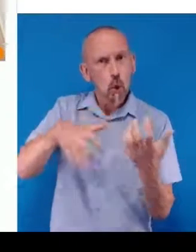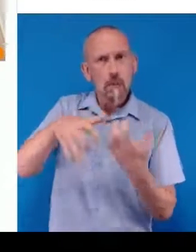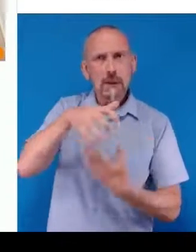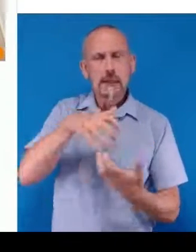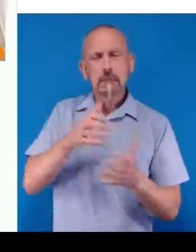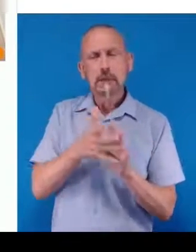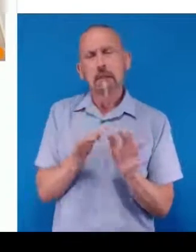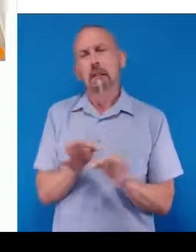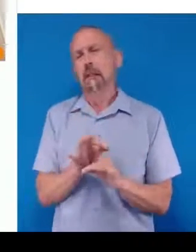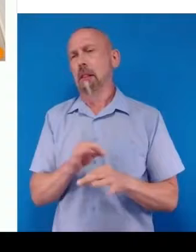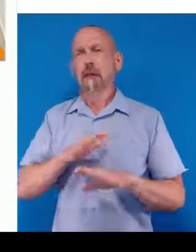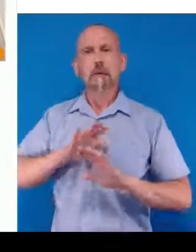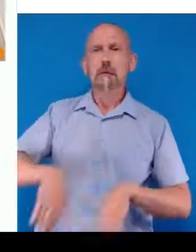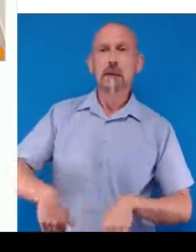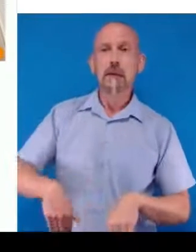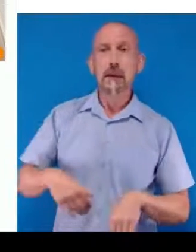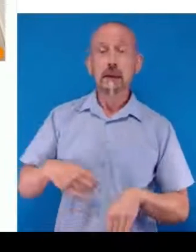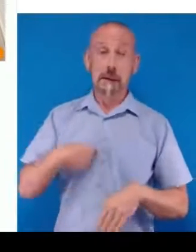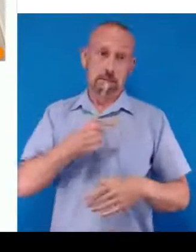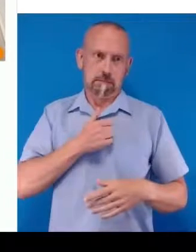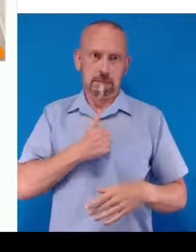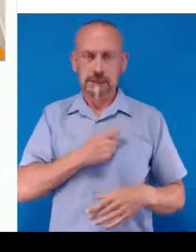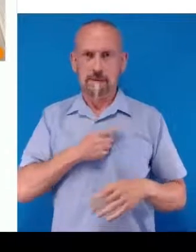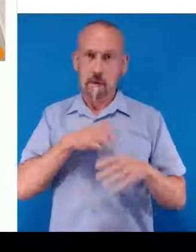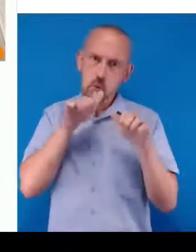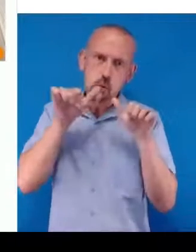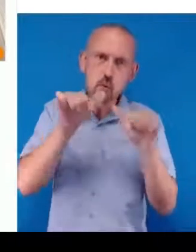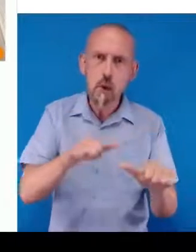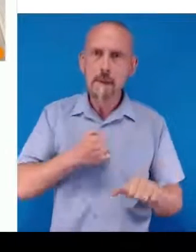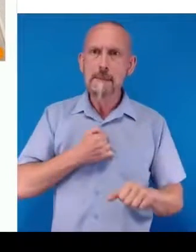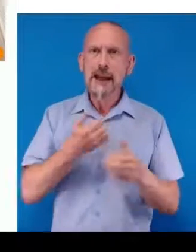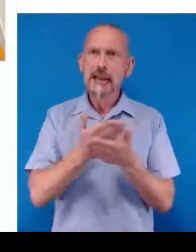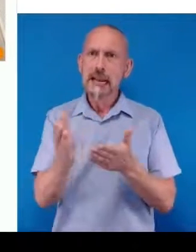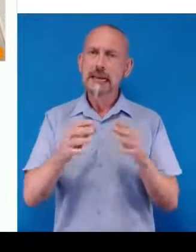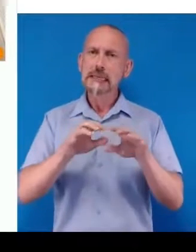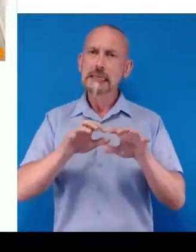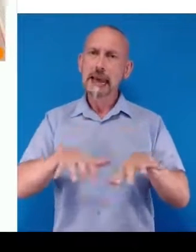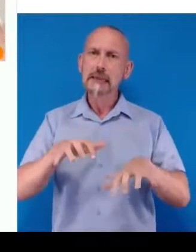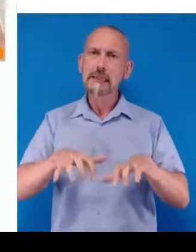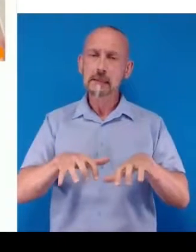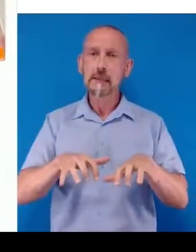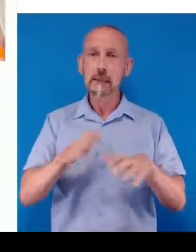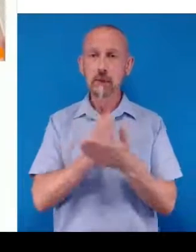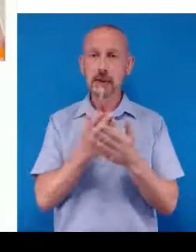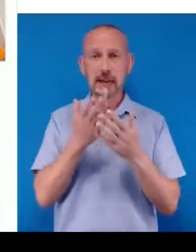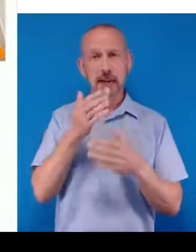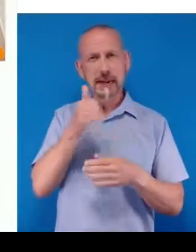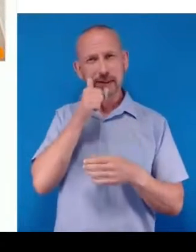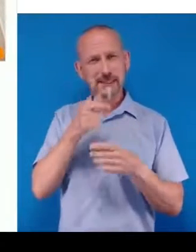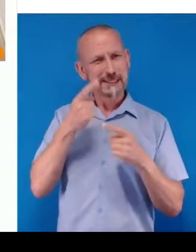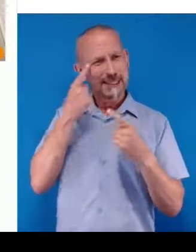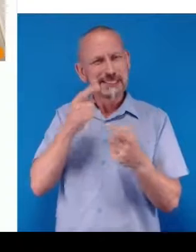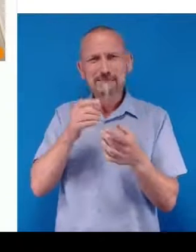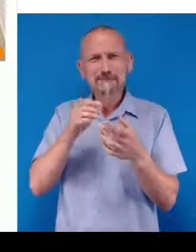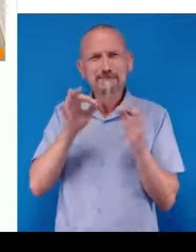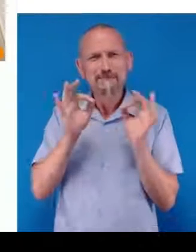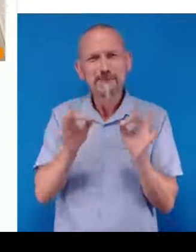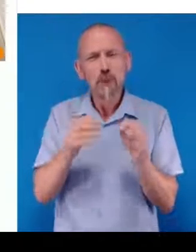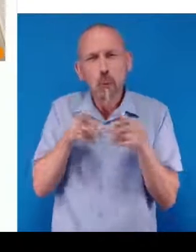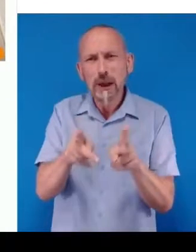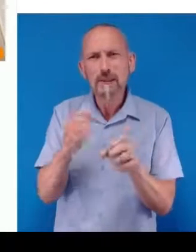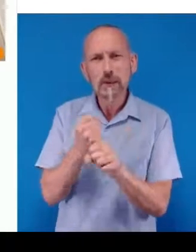love MyClearText. I think it's so clever that the way you did it with AccessLOOP, it works for all providers. I think that's